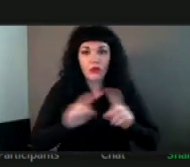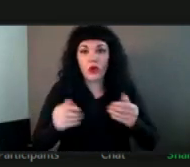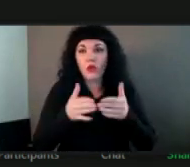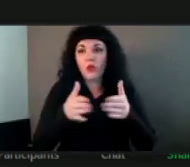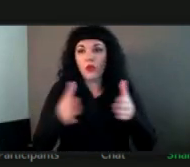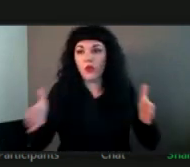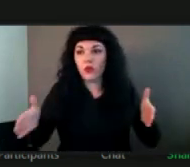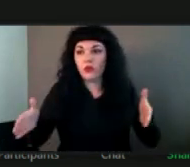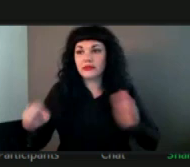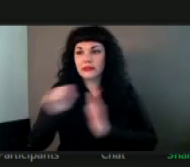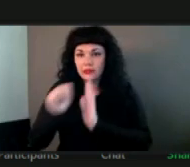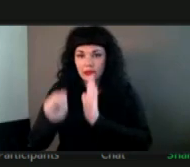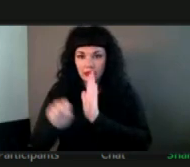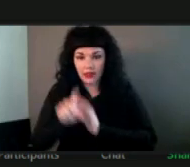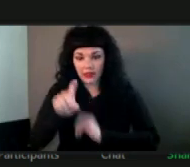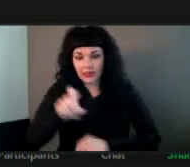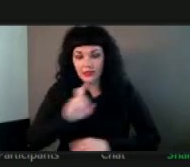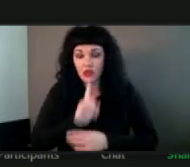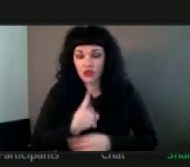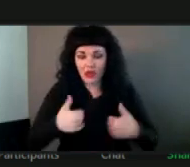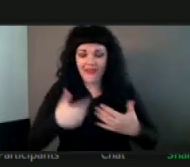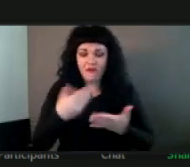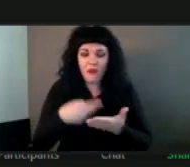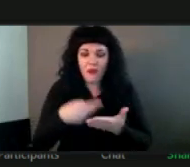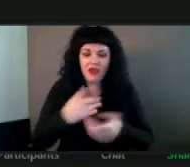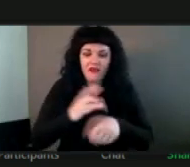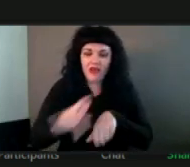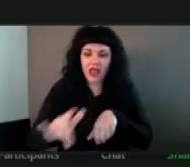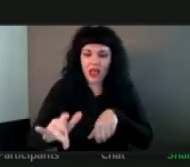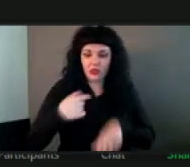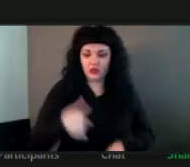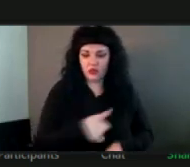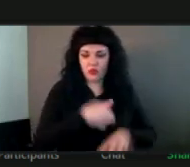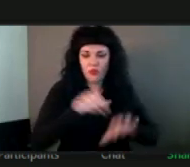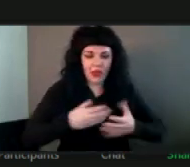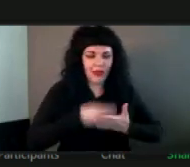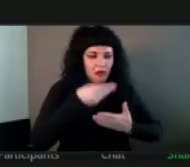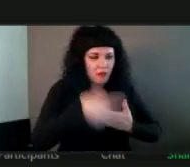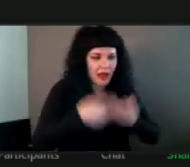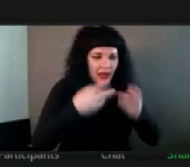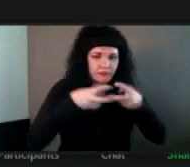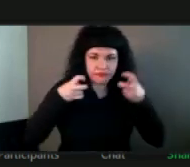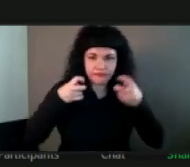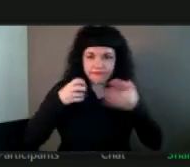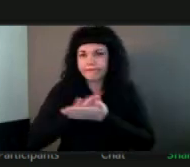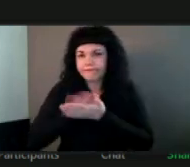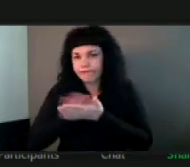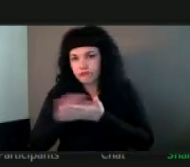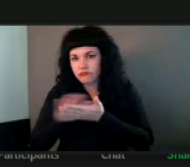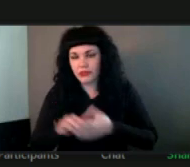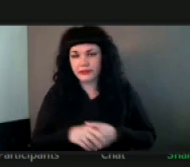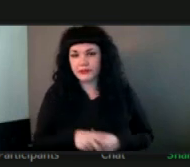ensure that the money is there for that infrastructure to be put in place.